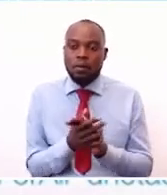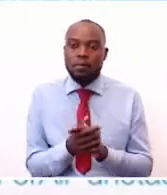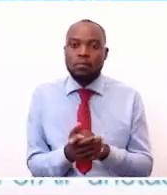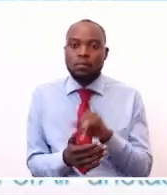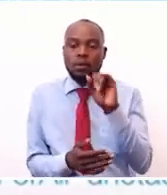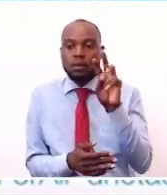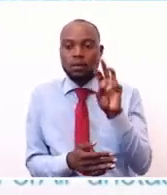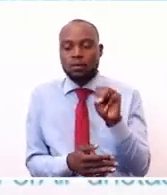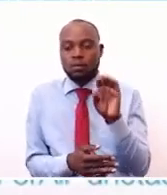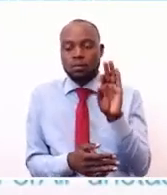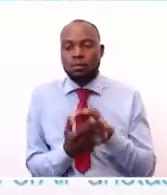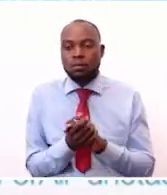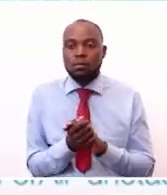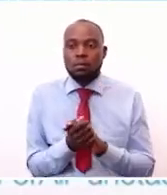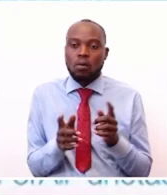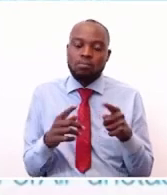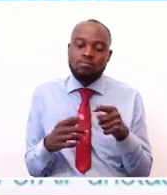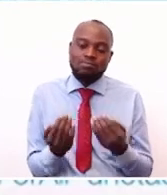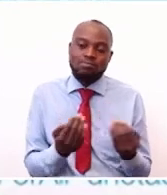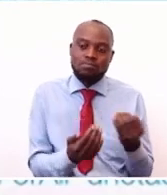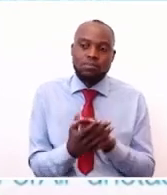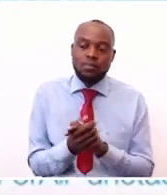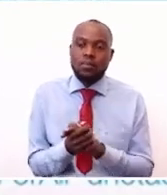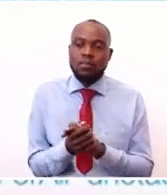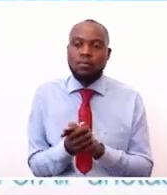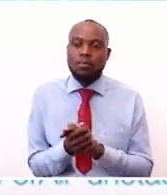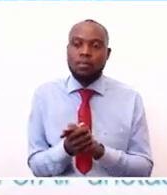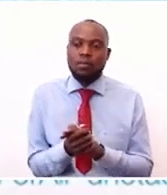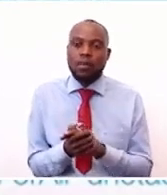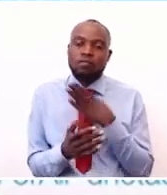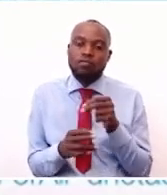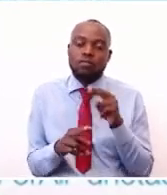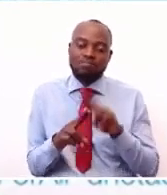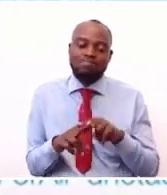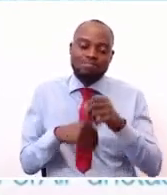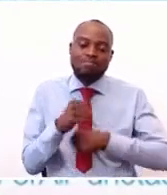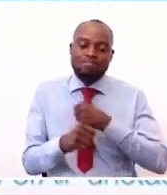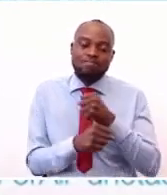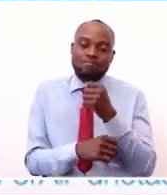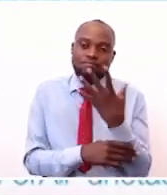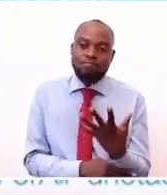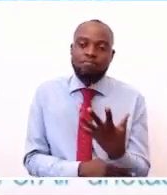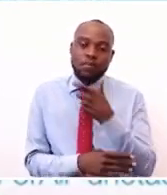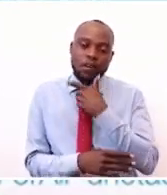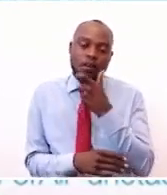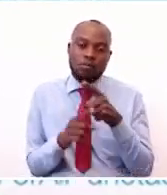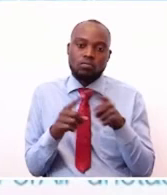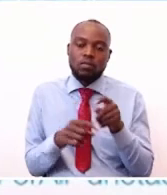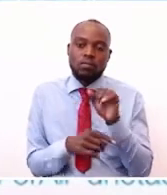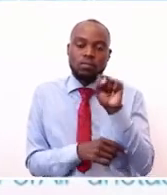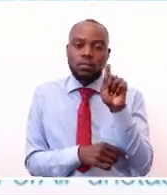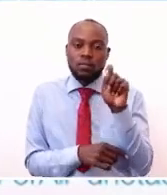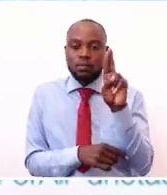of Barbados, which is that there should be an annual issuance of SDRs to deal